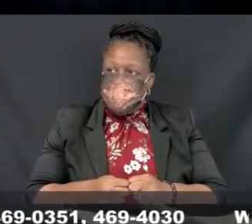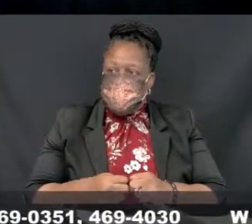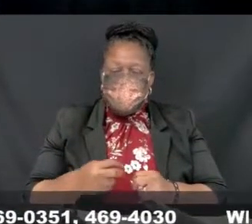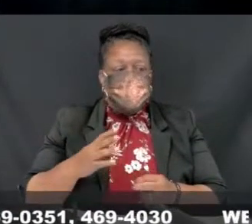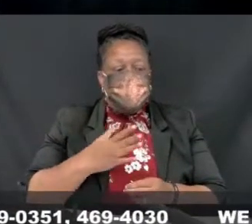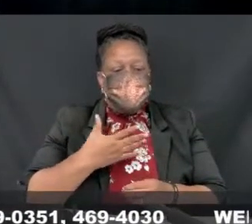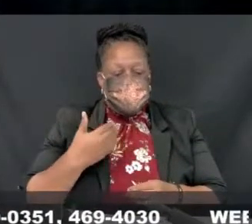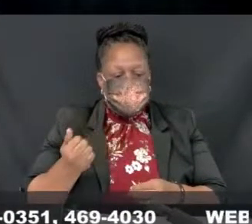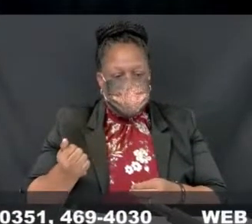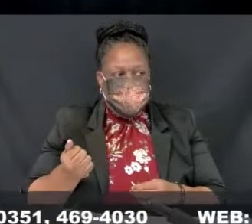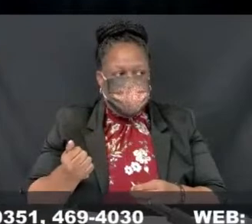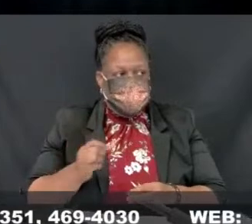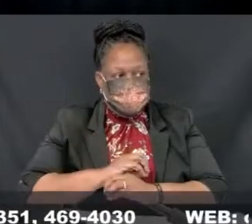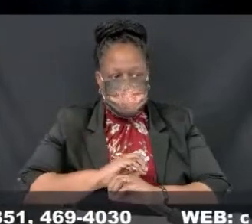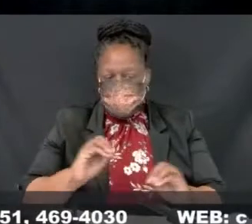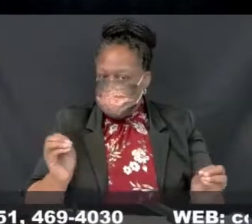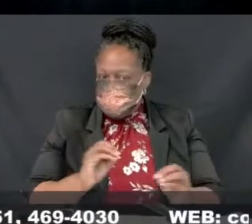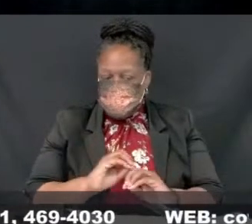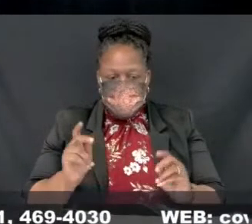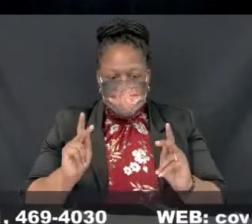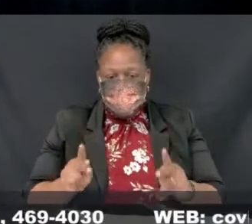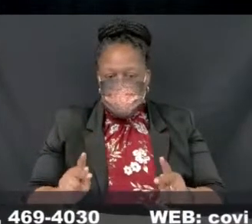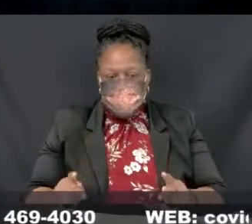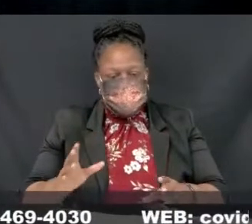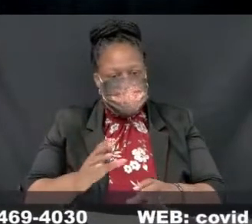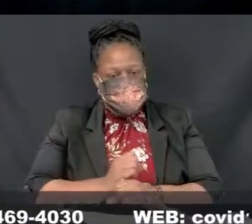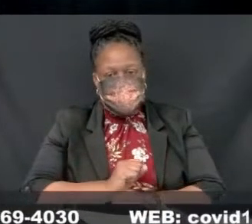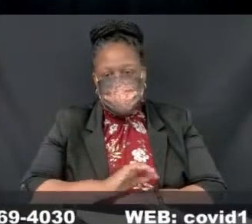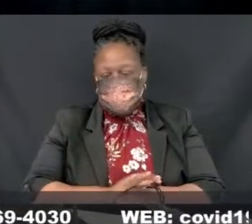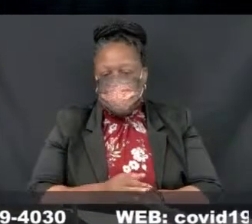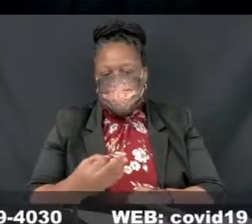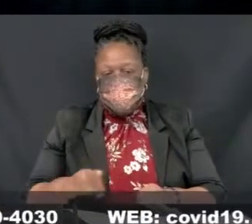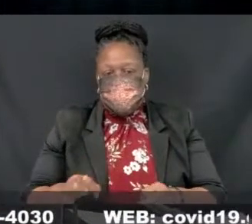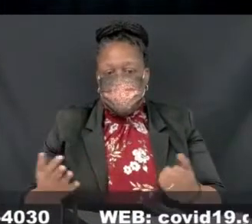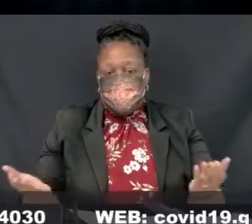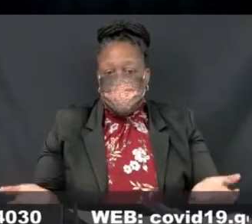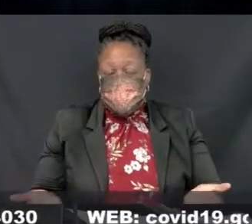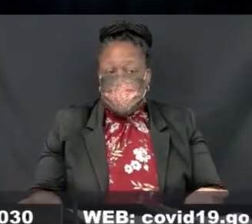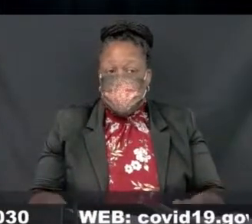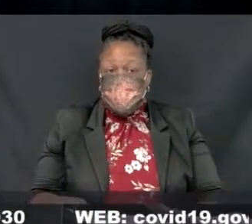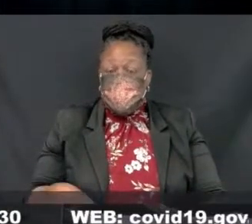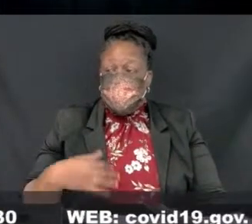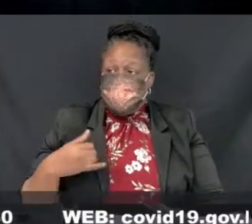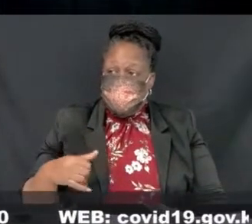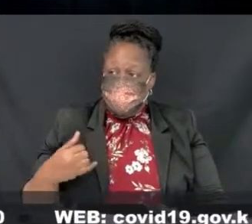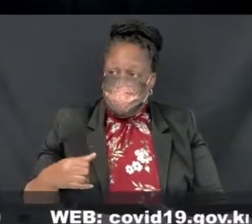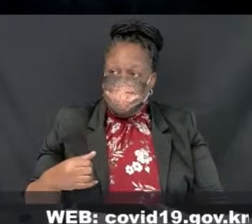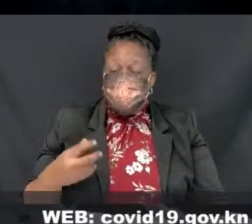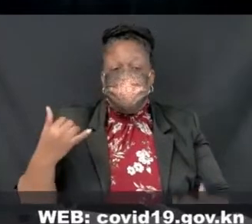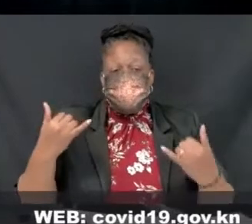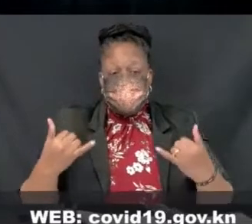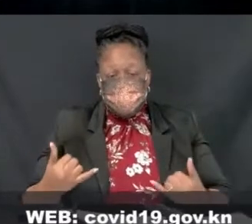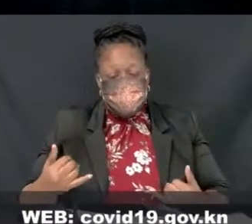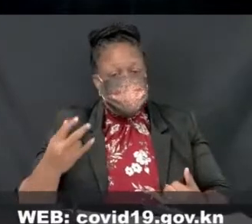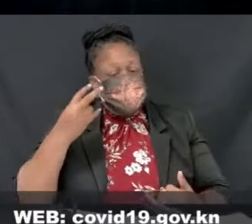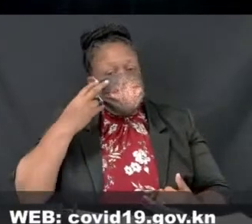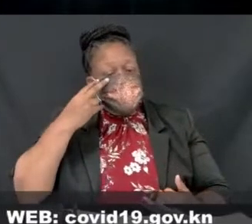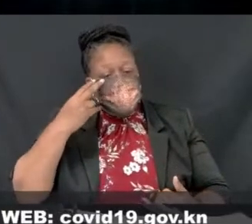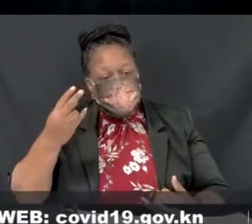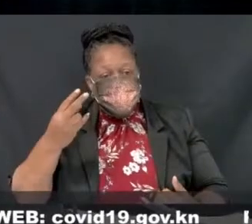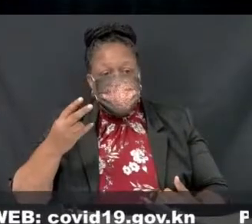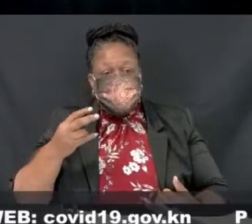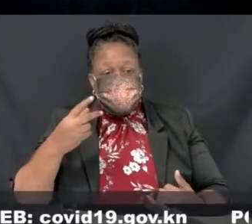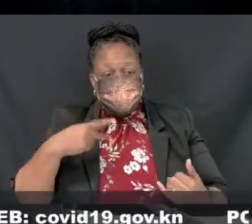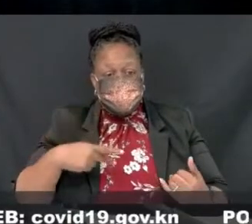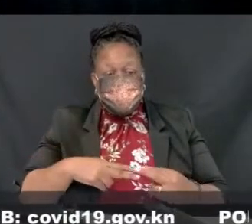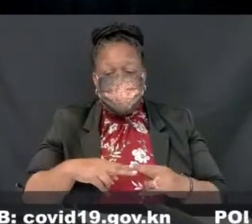Harbor, you've seen a lot of areas over at the peninsula, you would have seen other areas of St. Kitts and Nevis and the global